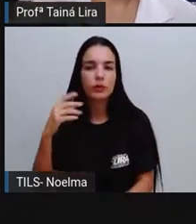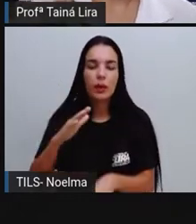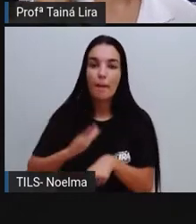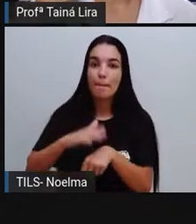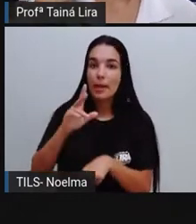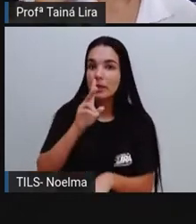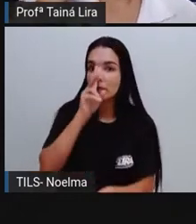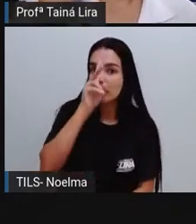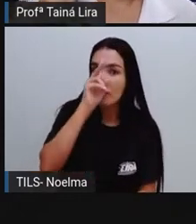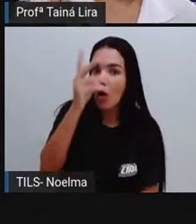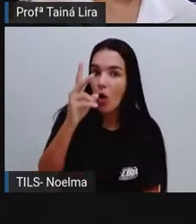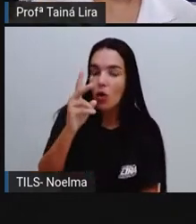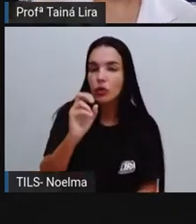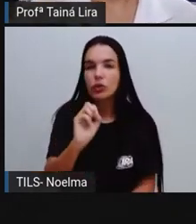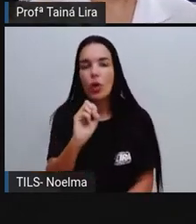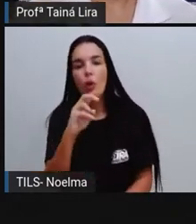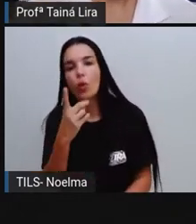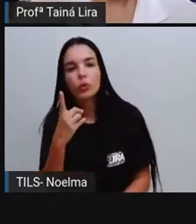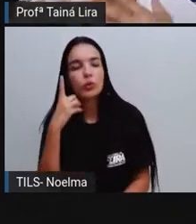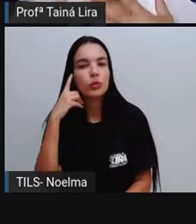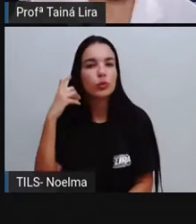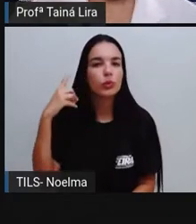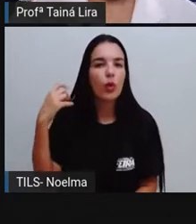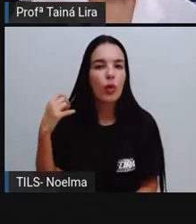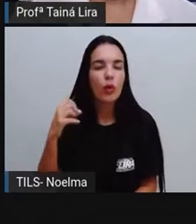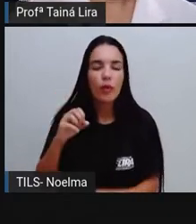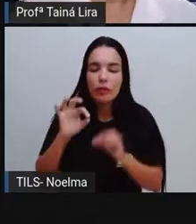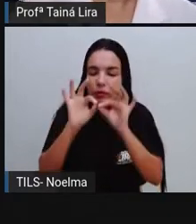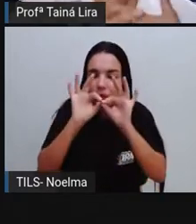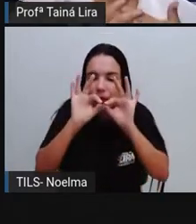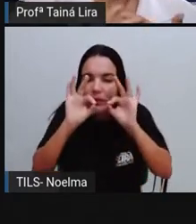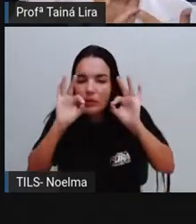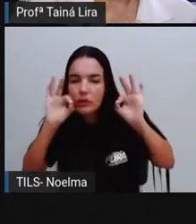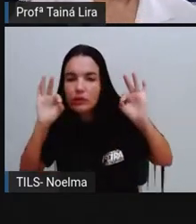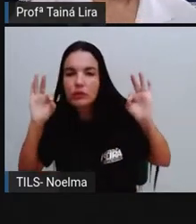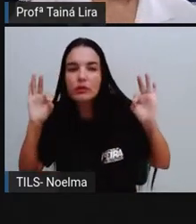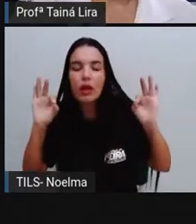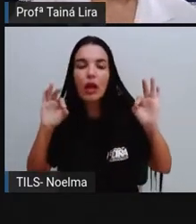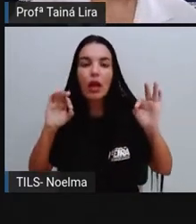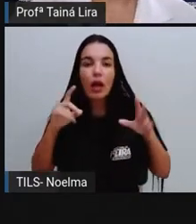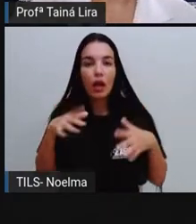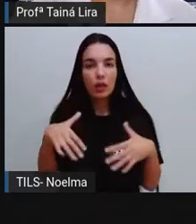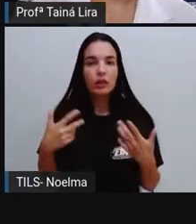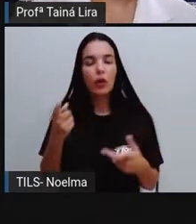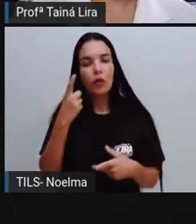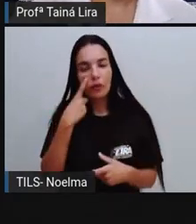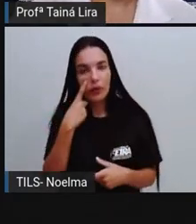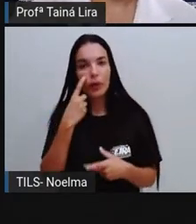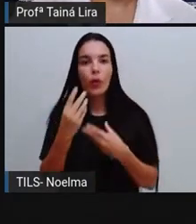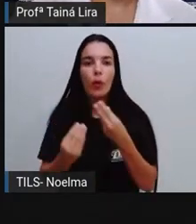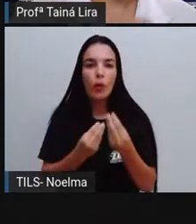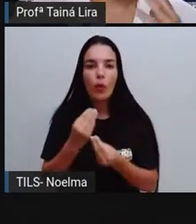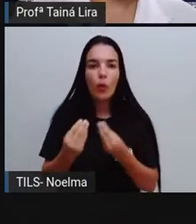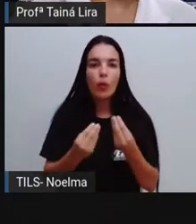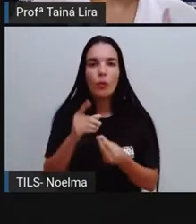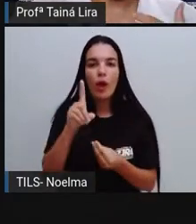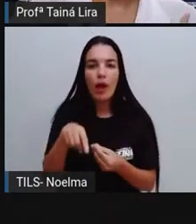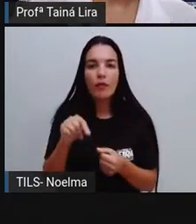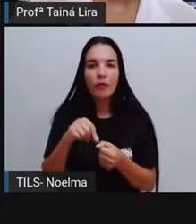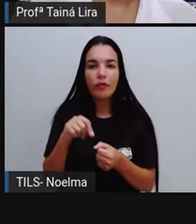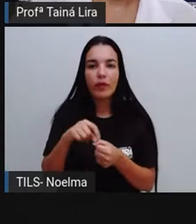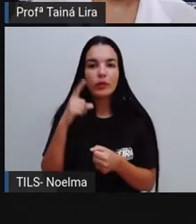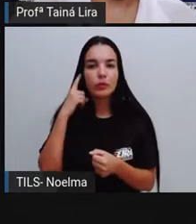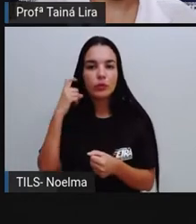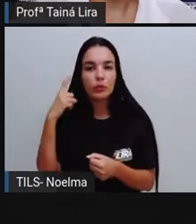agudos, né? Outros sons ali mais graves. Então, conseguiram perceber como eles produziram